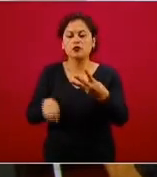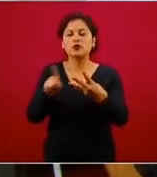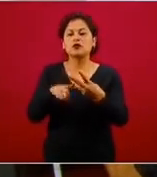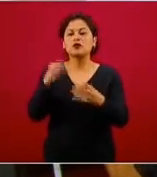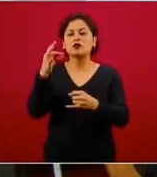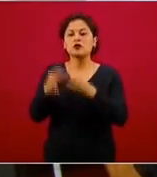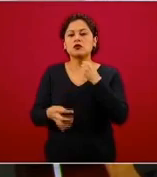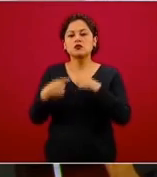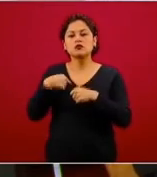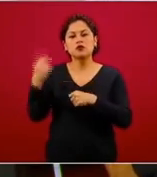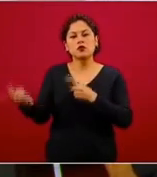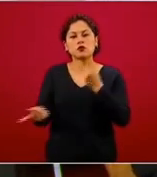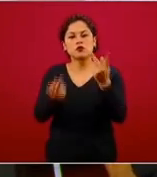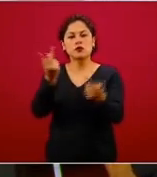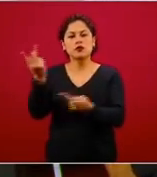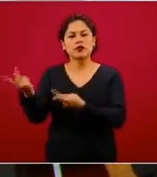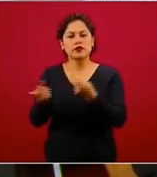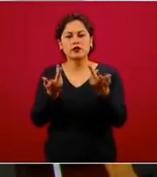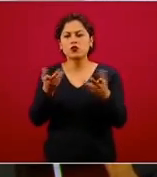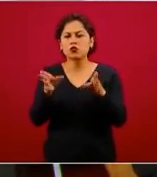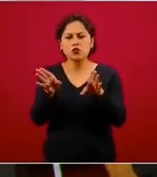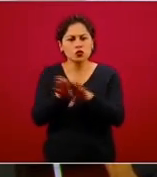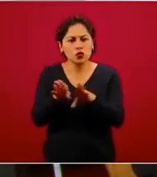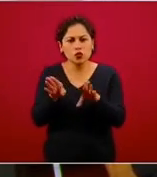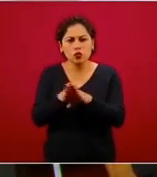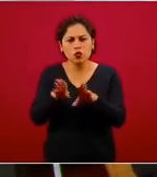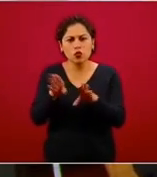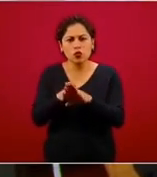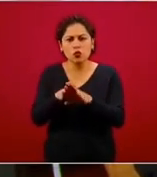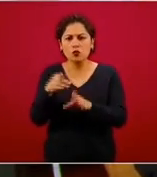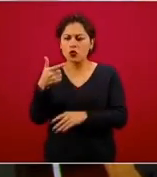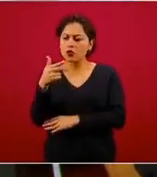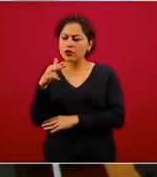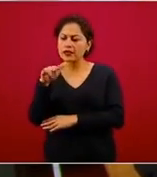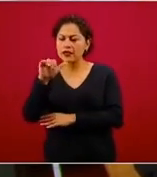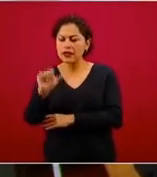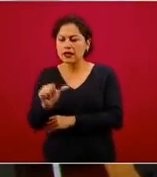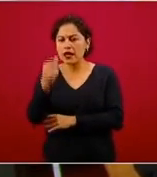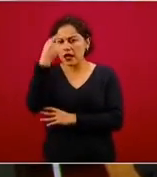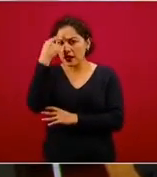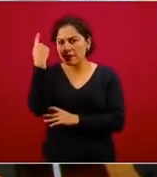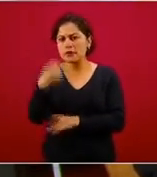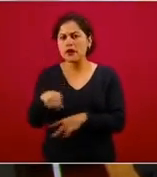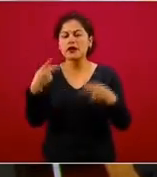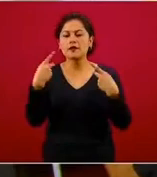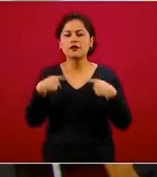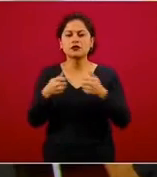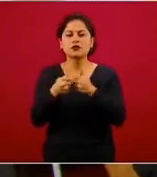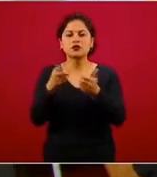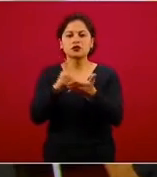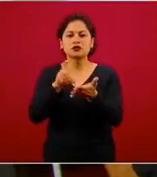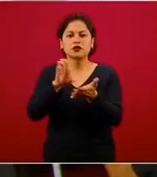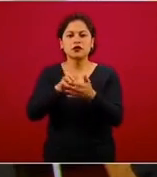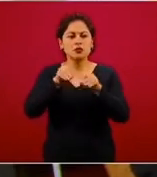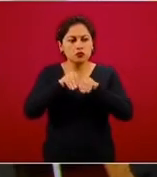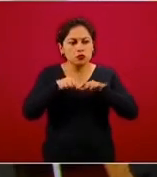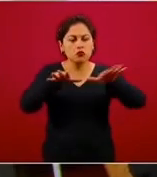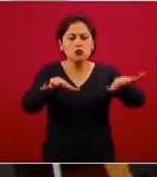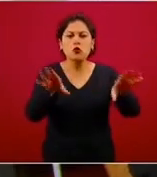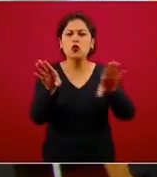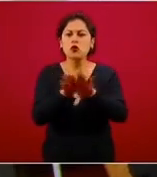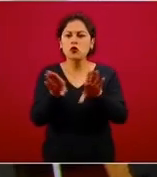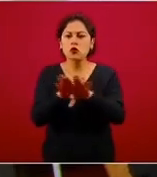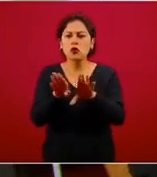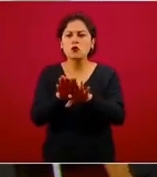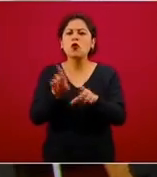you alguna could tell campaña o algo me, para is there poder a conocer esta campaign guía para las so that personas we que, bueno, can necesiten una interpretación de read señas? that ¿Cómo va a guide funcionar for esto